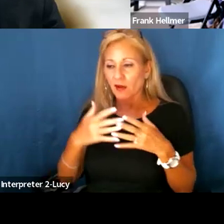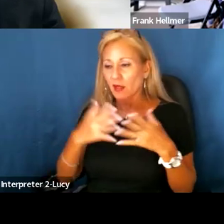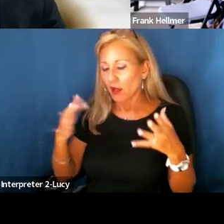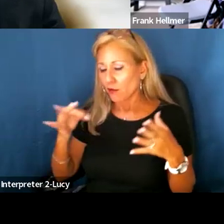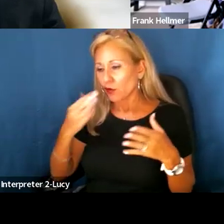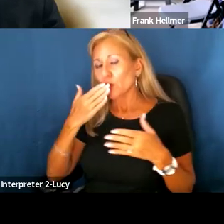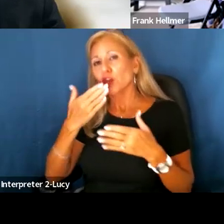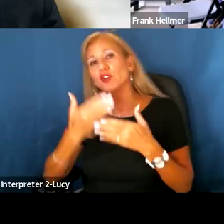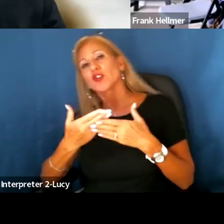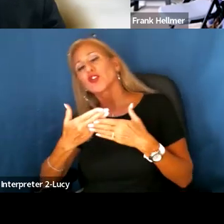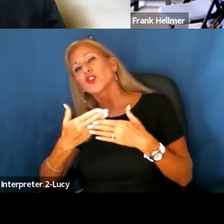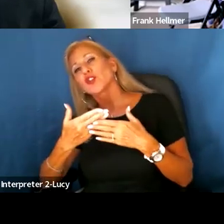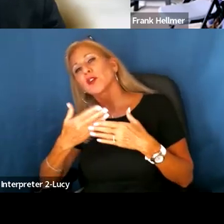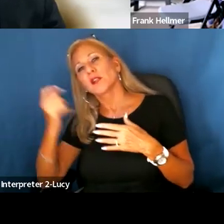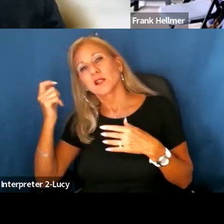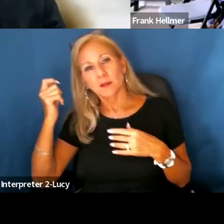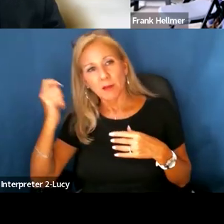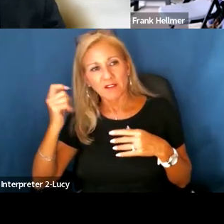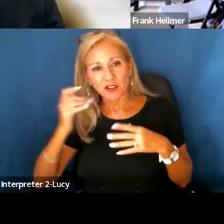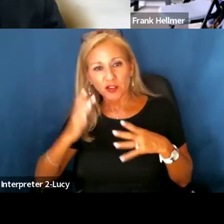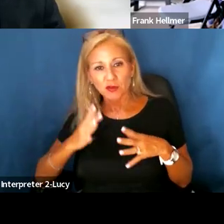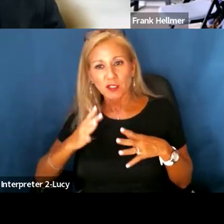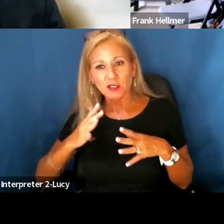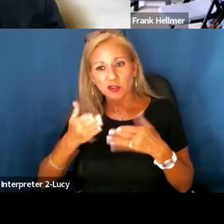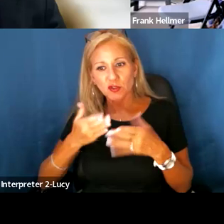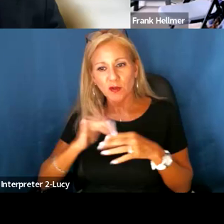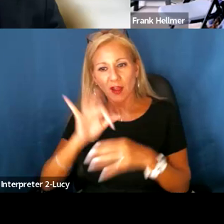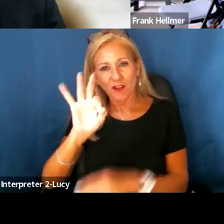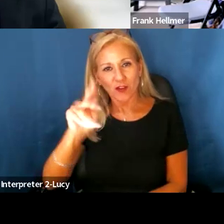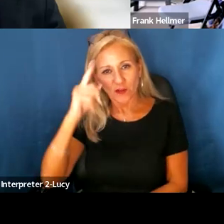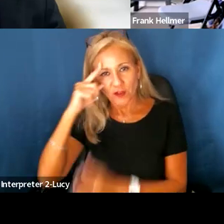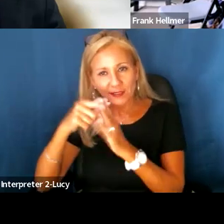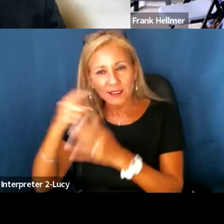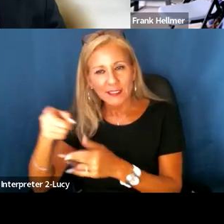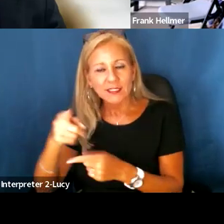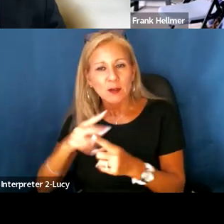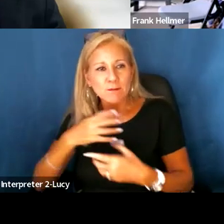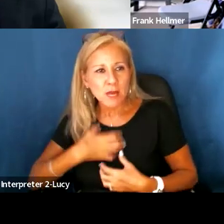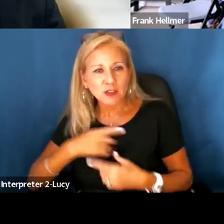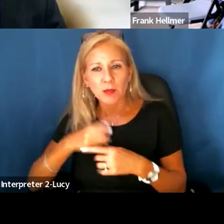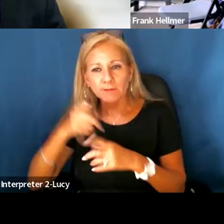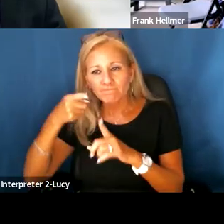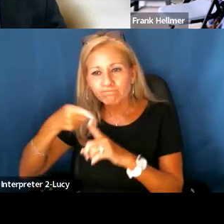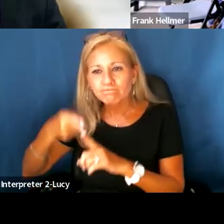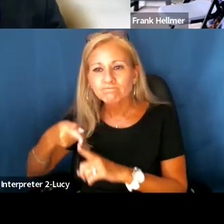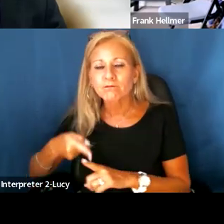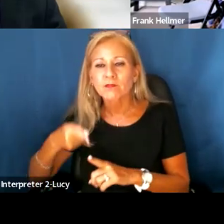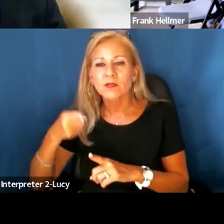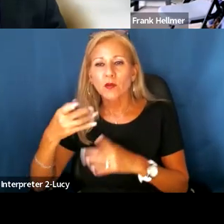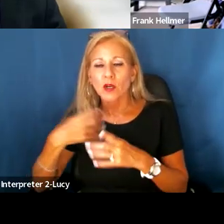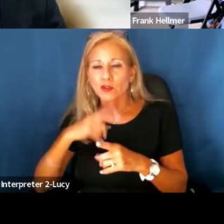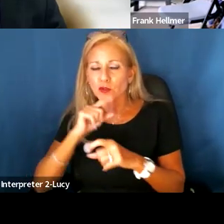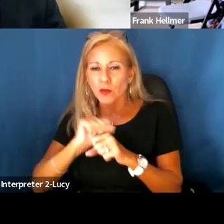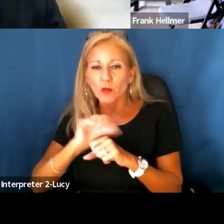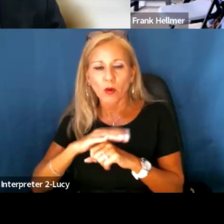really good beneficiaries serving on our committee, people like Frank, who come with things they're passionate about, things they want us to really